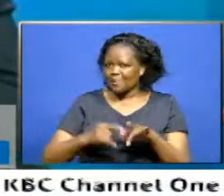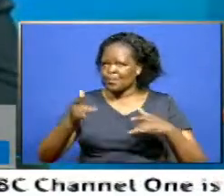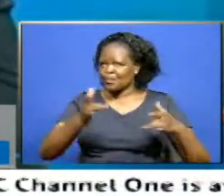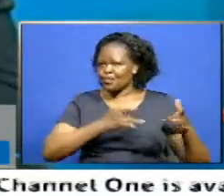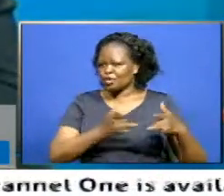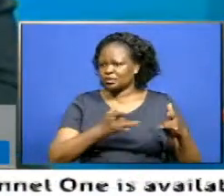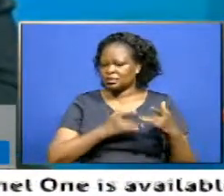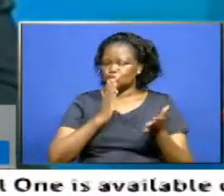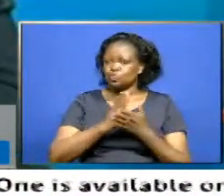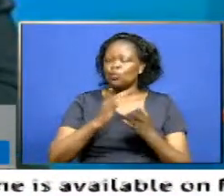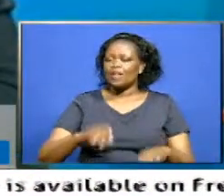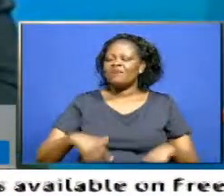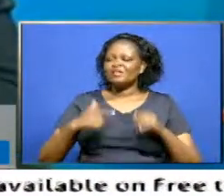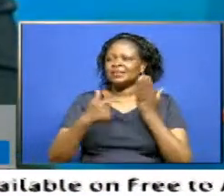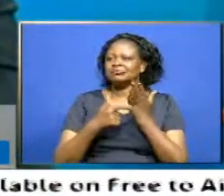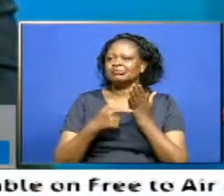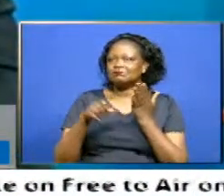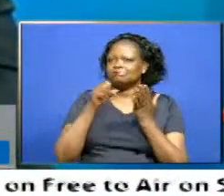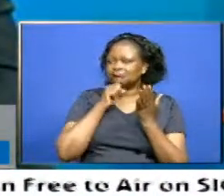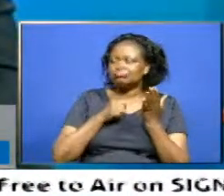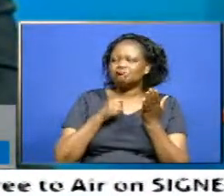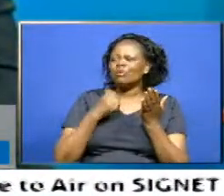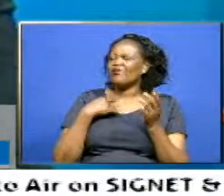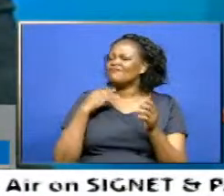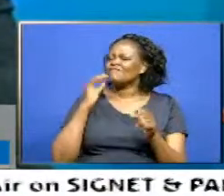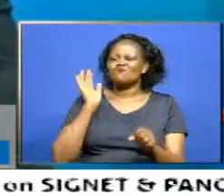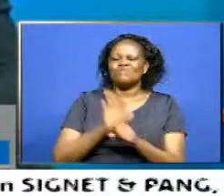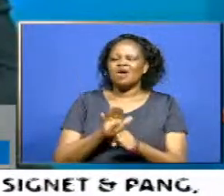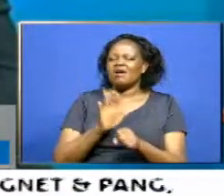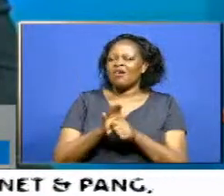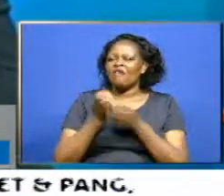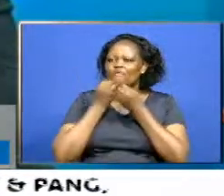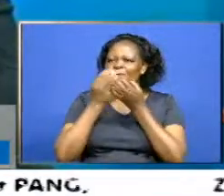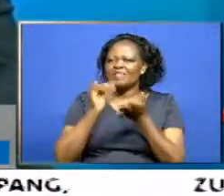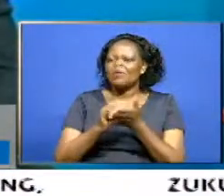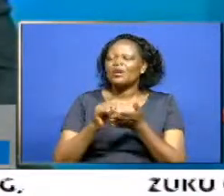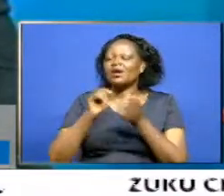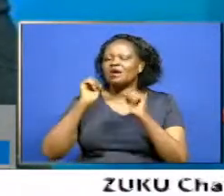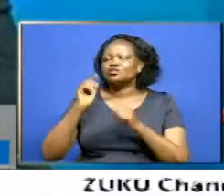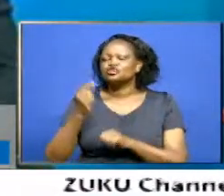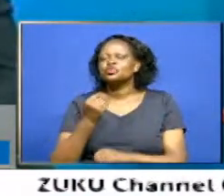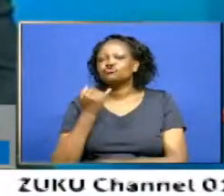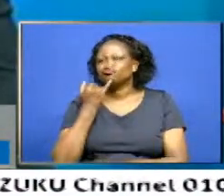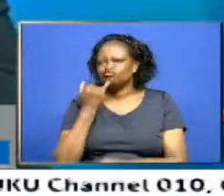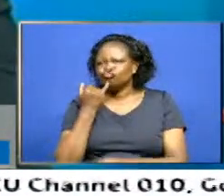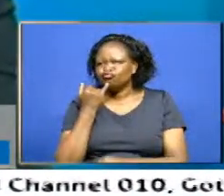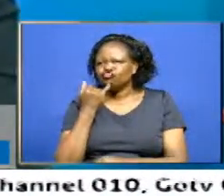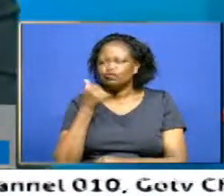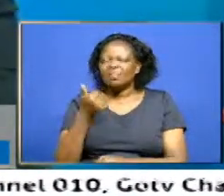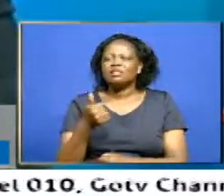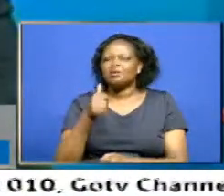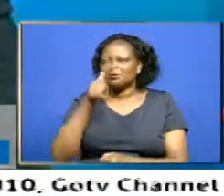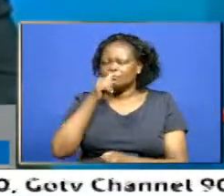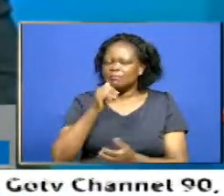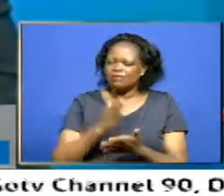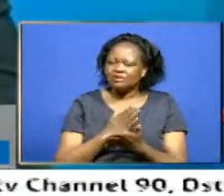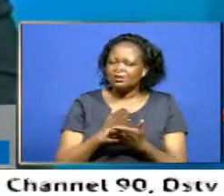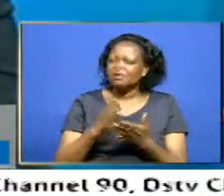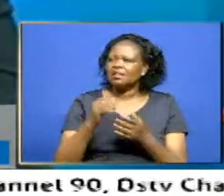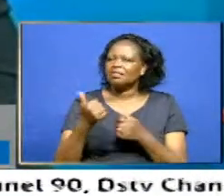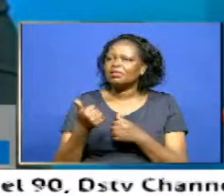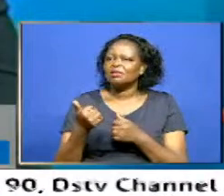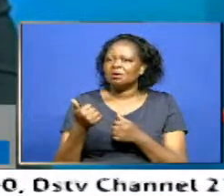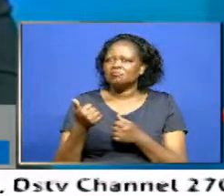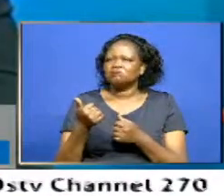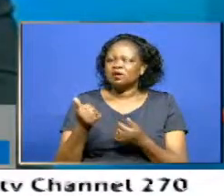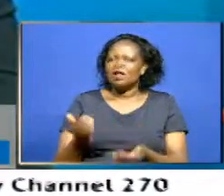live in a digital age now, there's plenty of data that we can use, and the telecoms companies, the private sector, there's plenty of data out there that can be used to